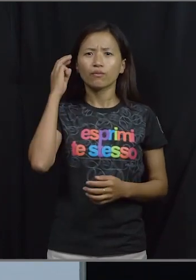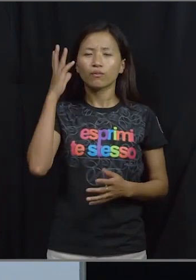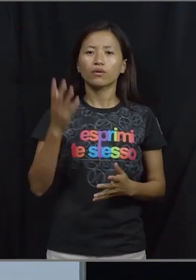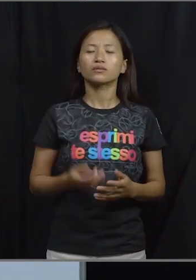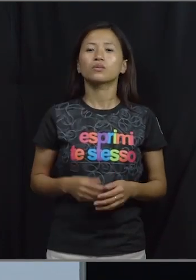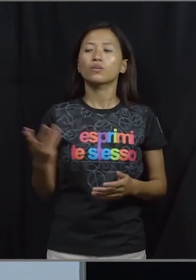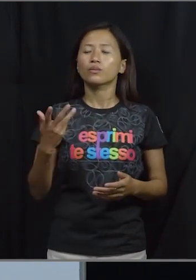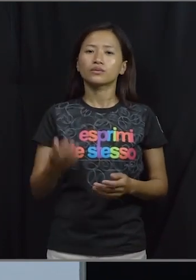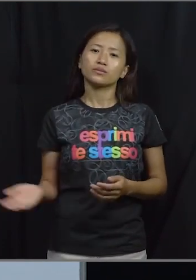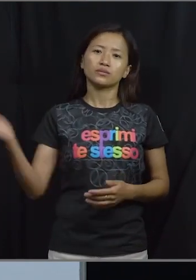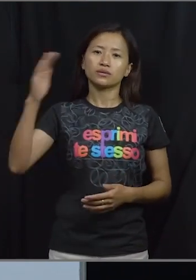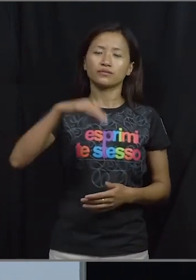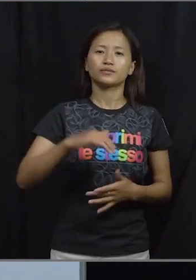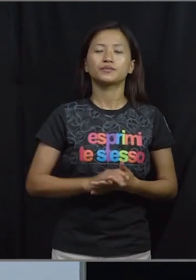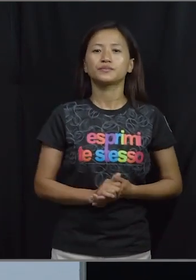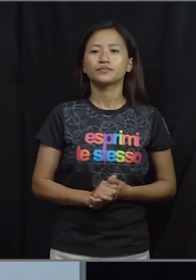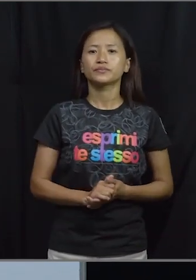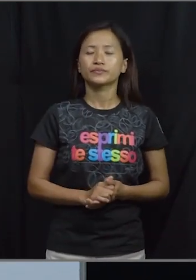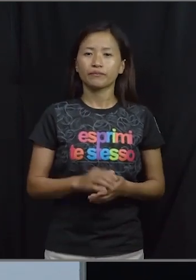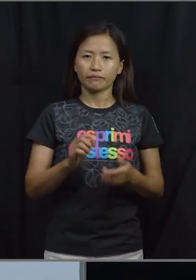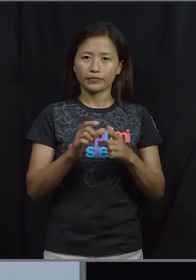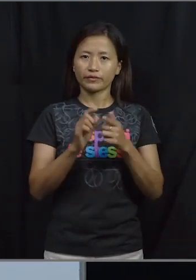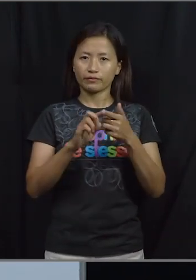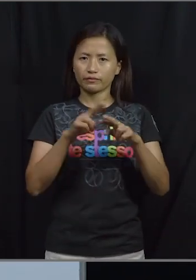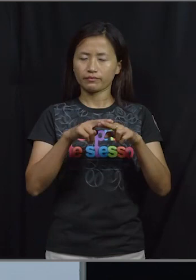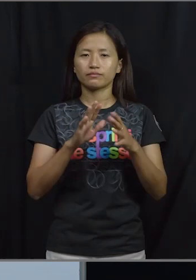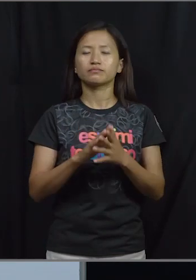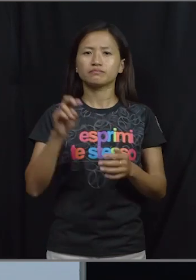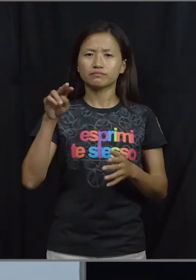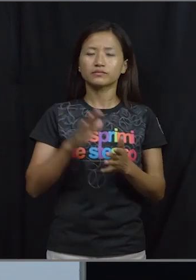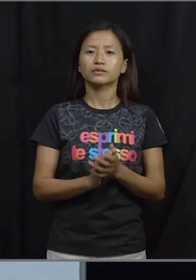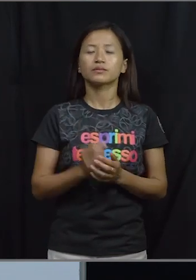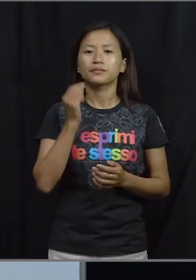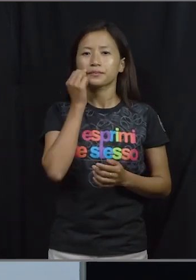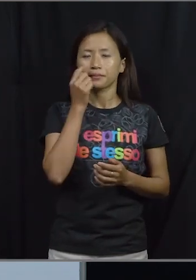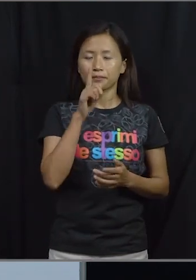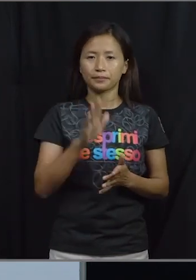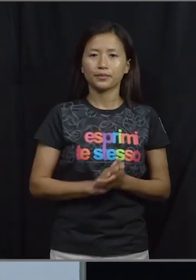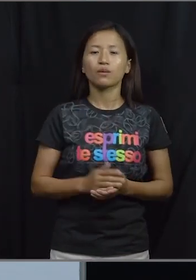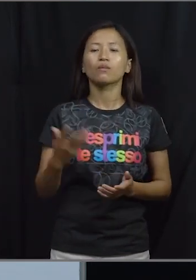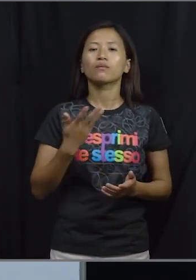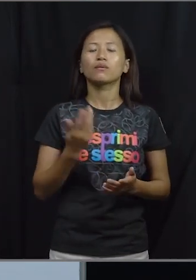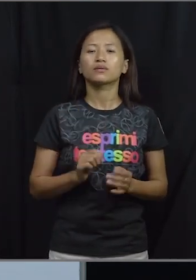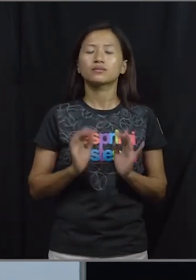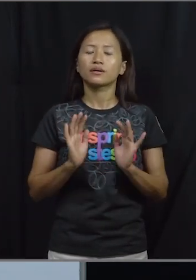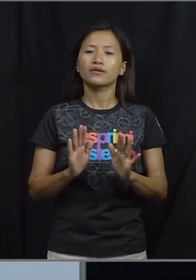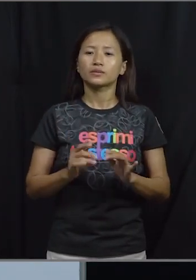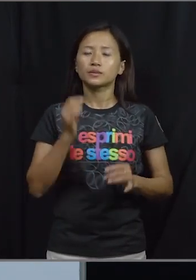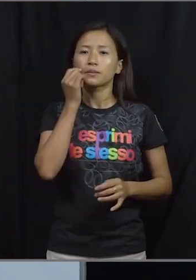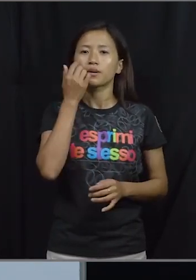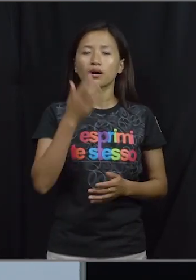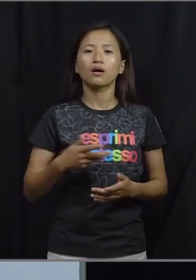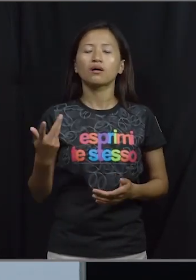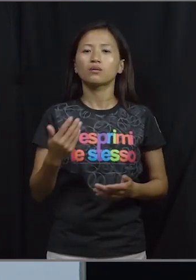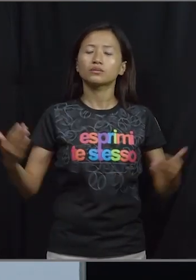did you come from? Definitely from your parents, right? But what must have happened to your parents? How